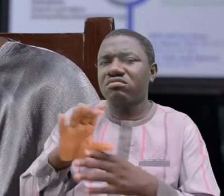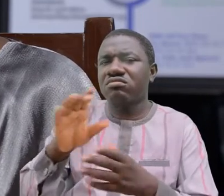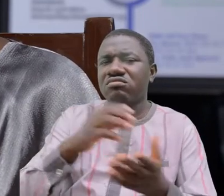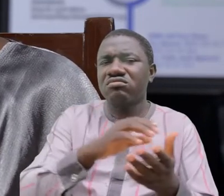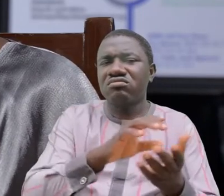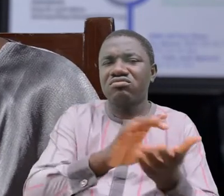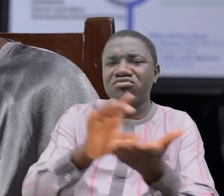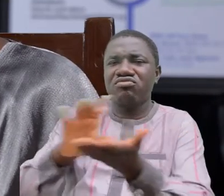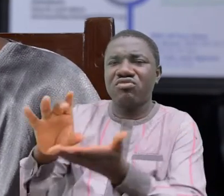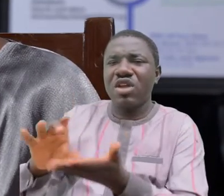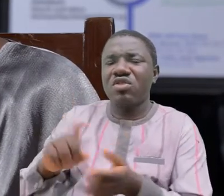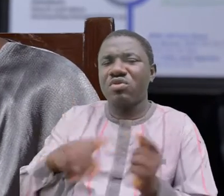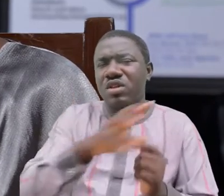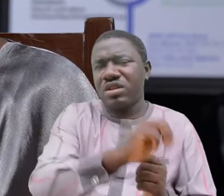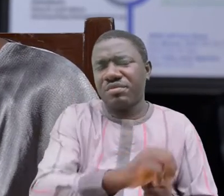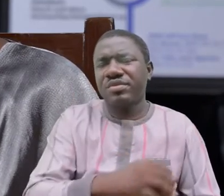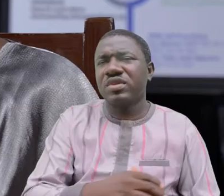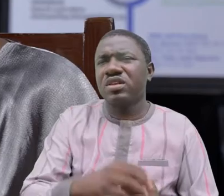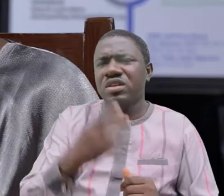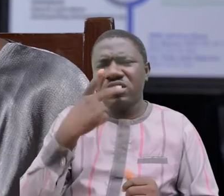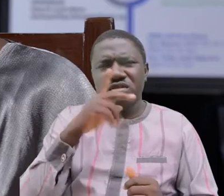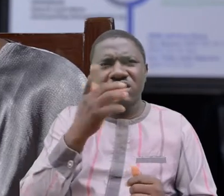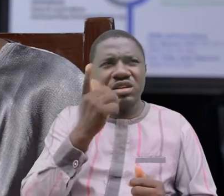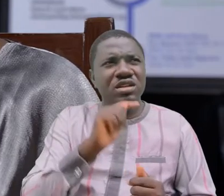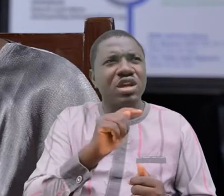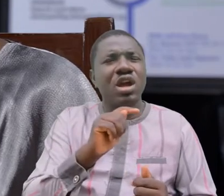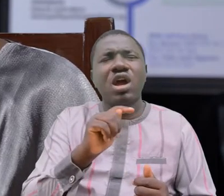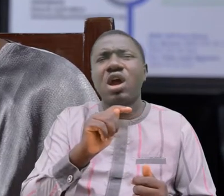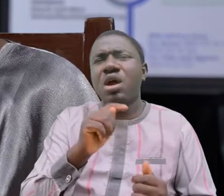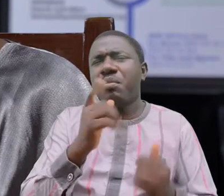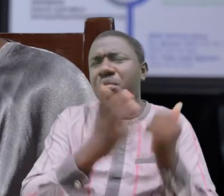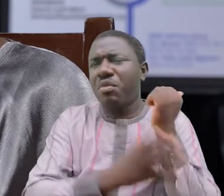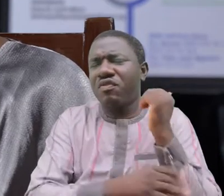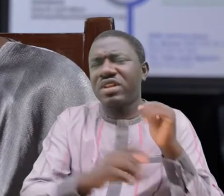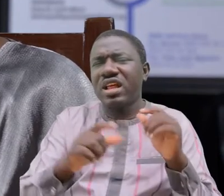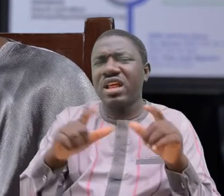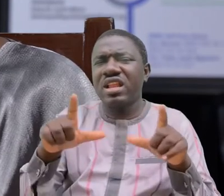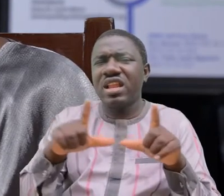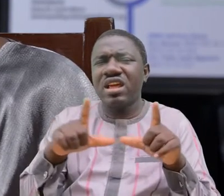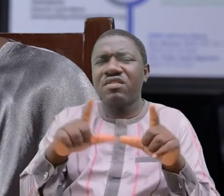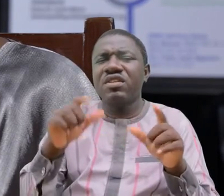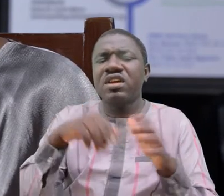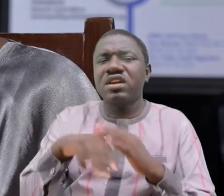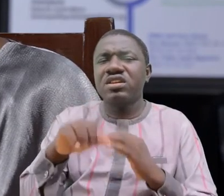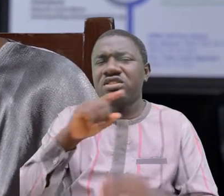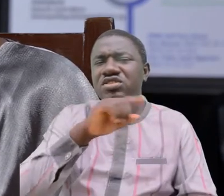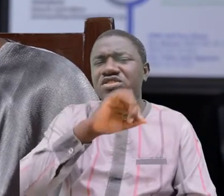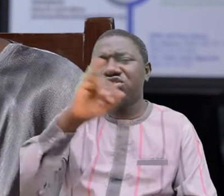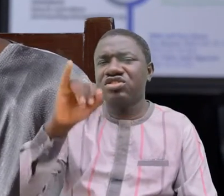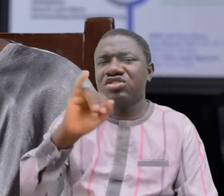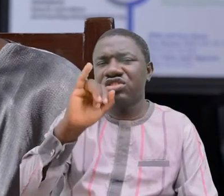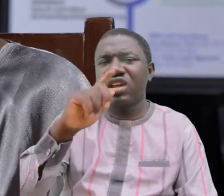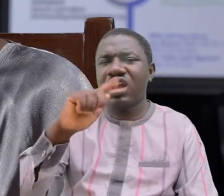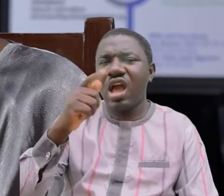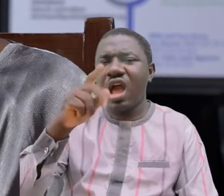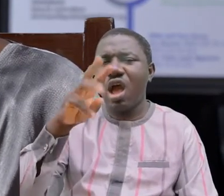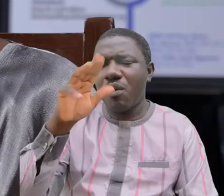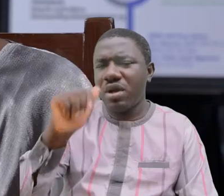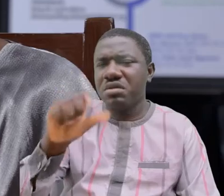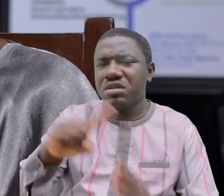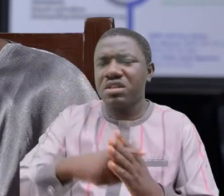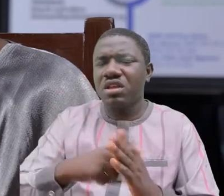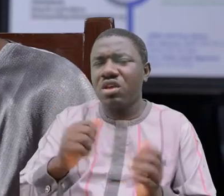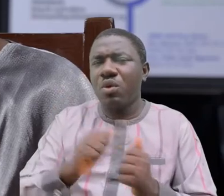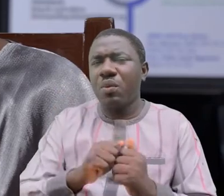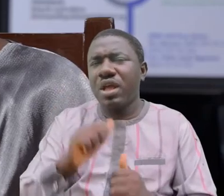social protection program looking at the poverty level in Jigawa, and the project started in 3